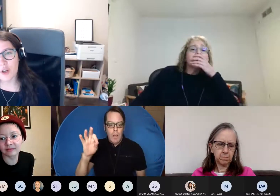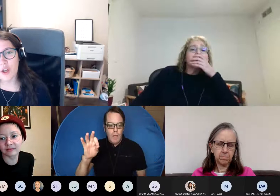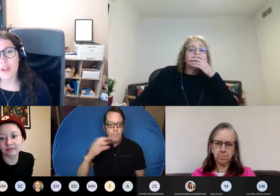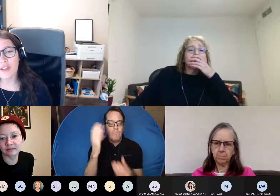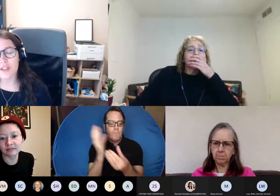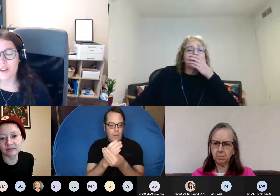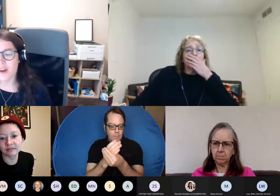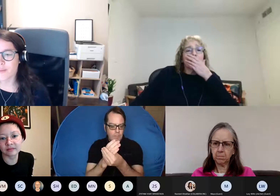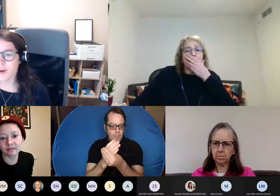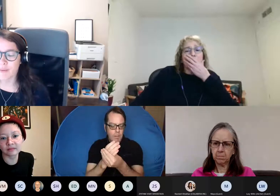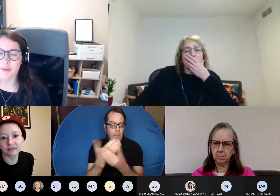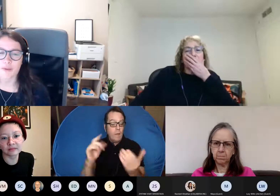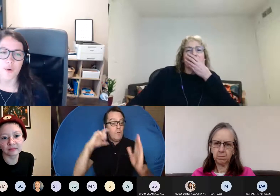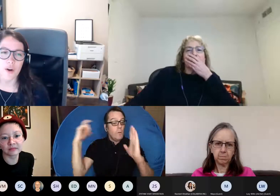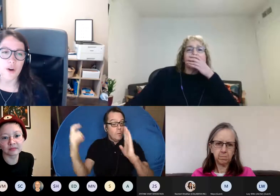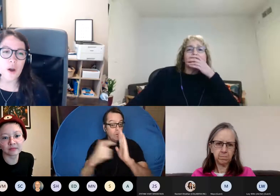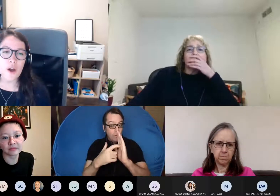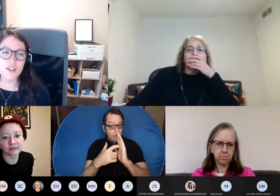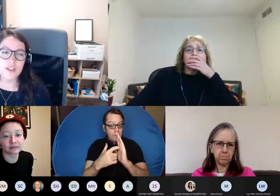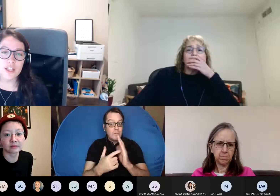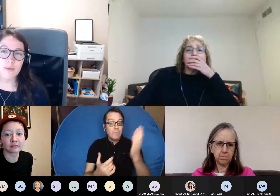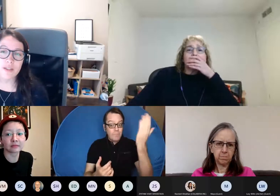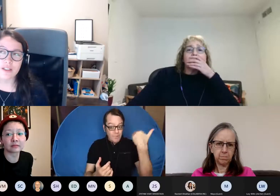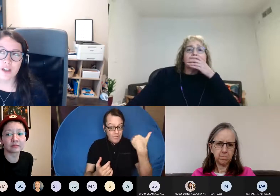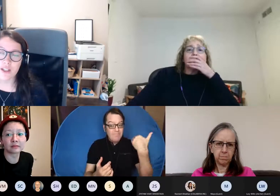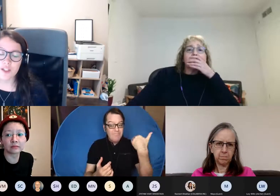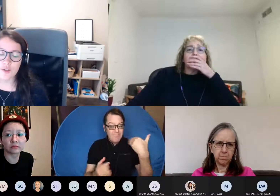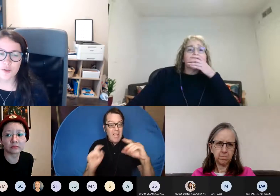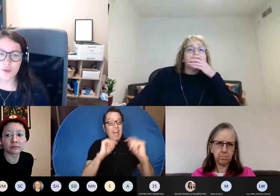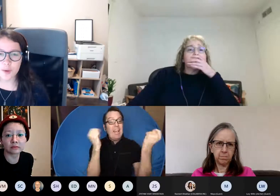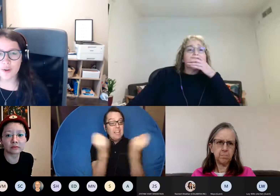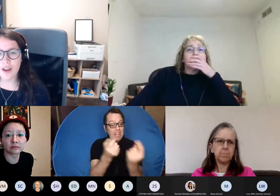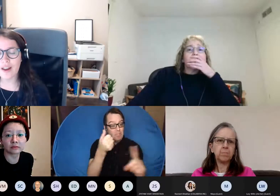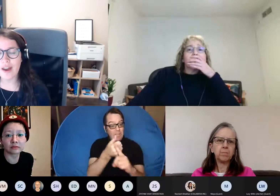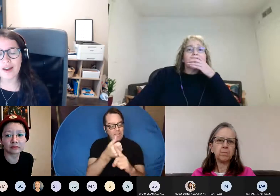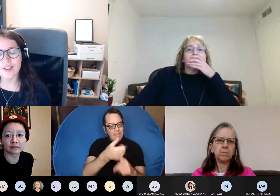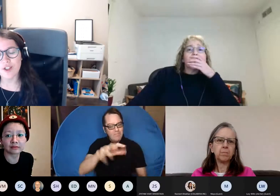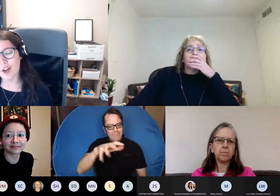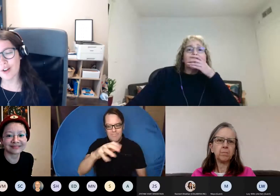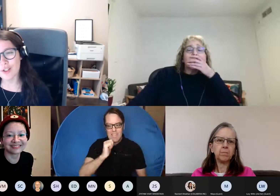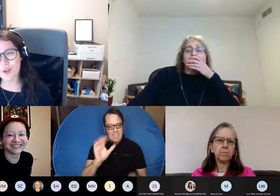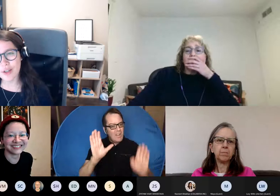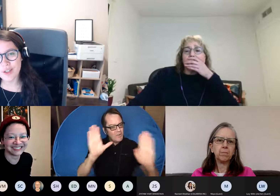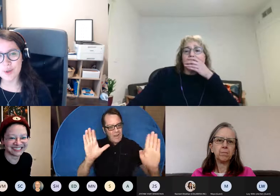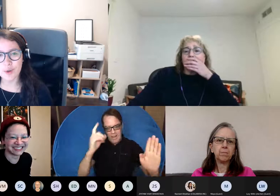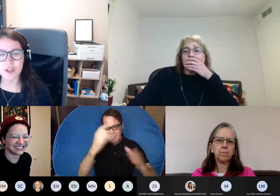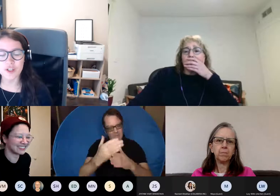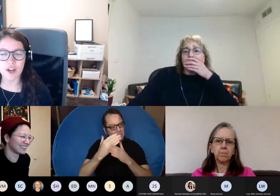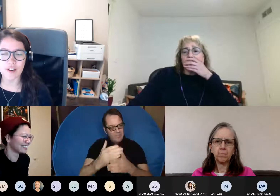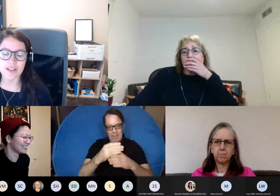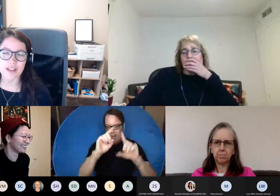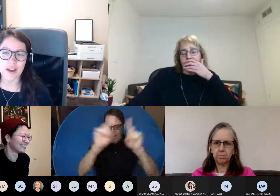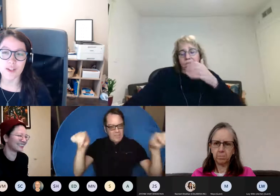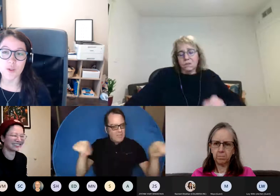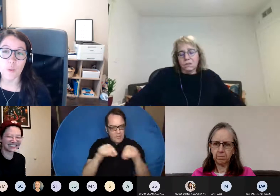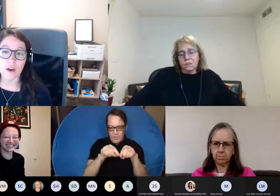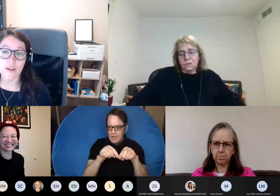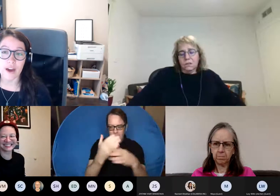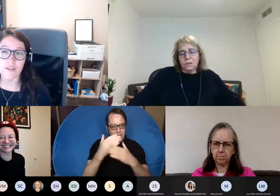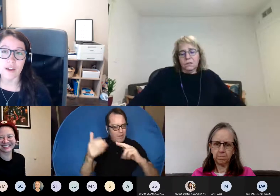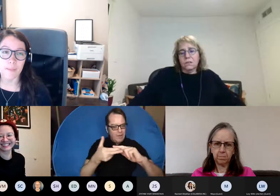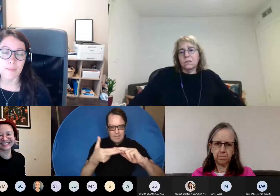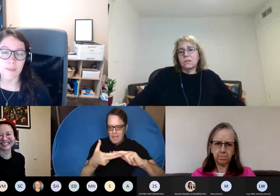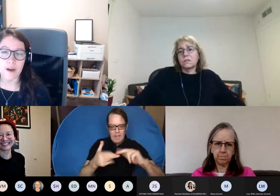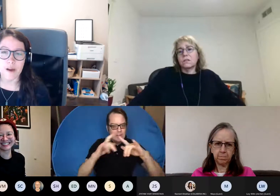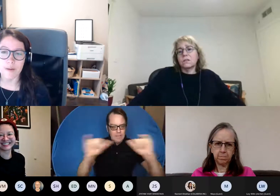may have noticed, perhaps before, Teams is not super great at sharing screens or sharing slides